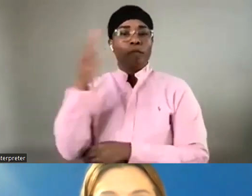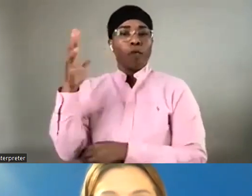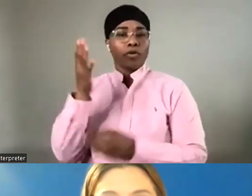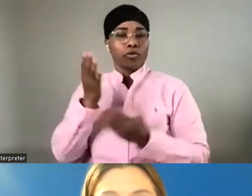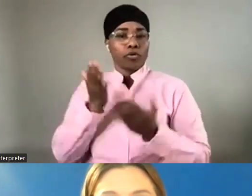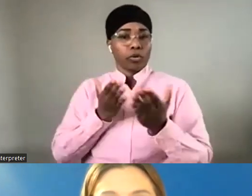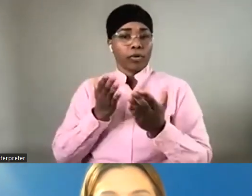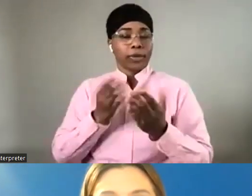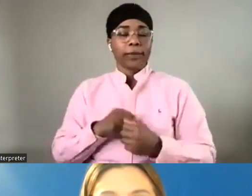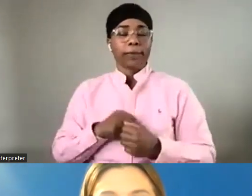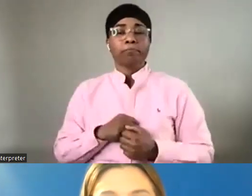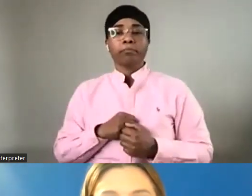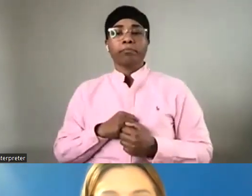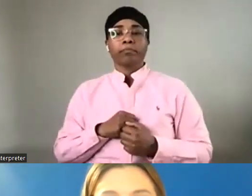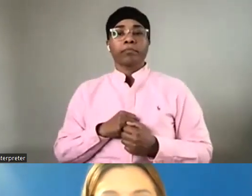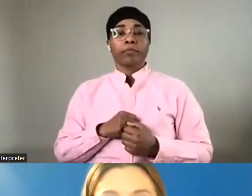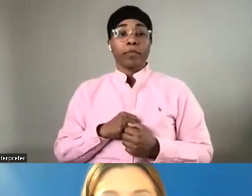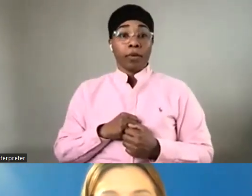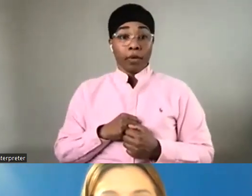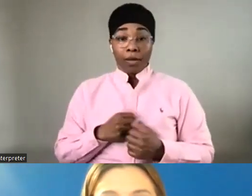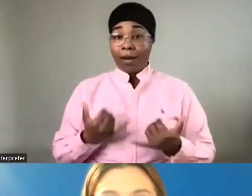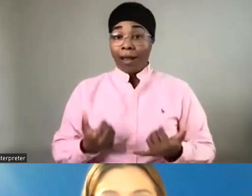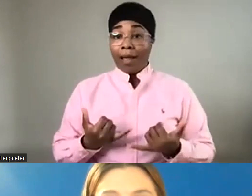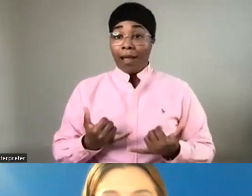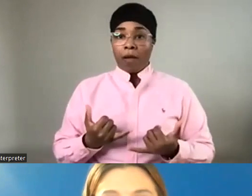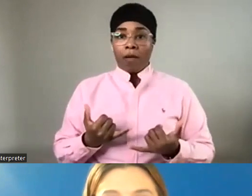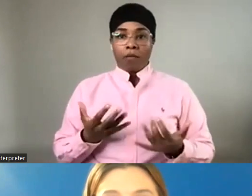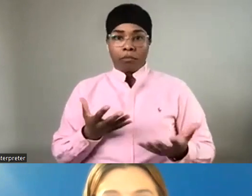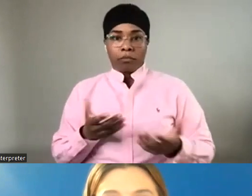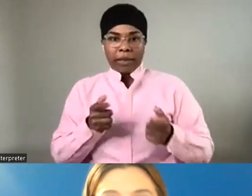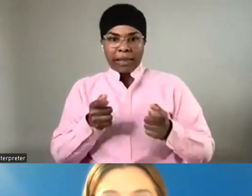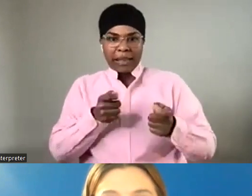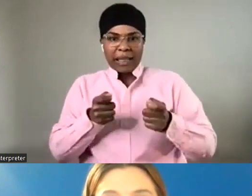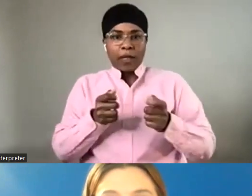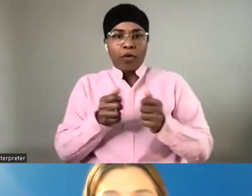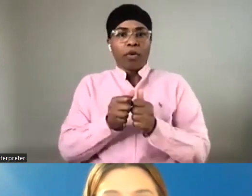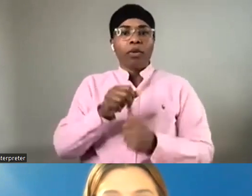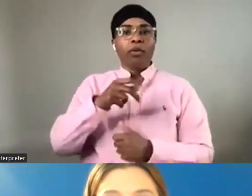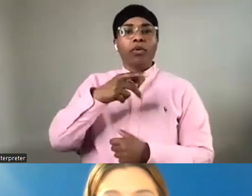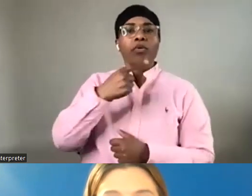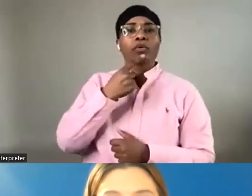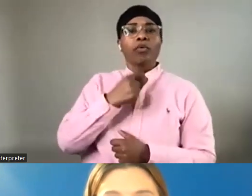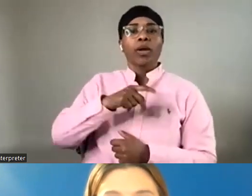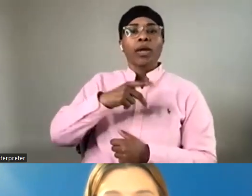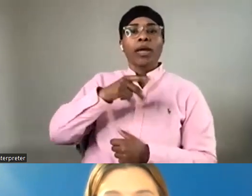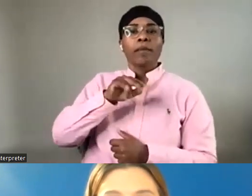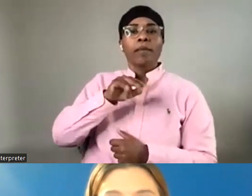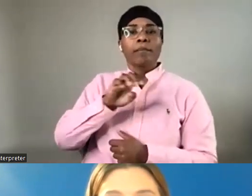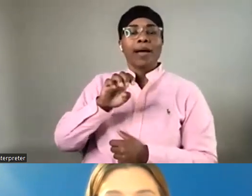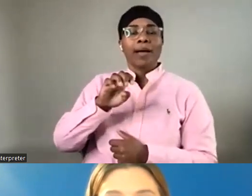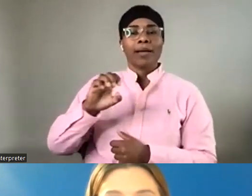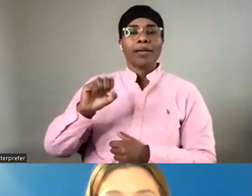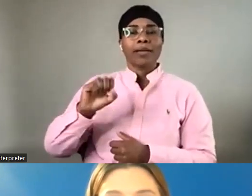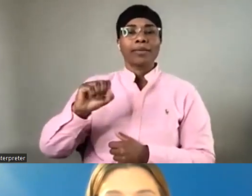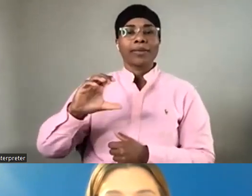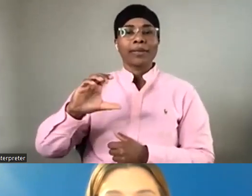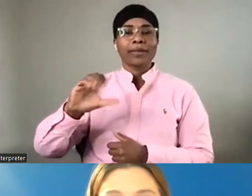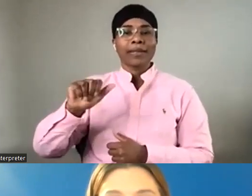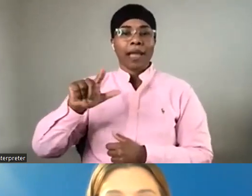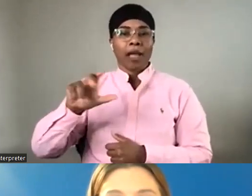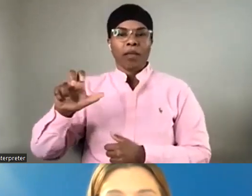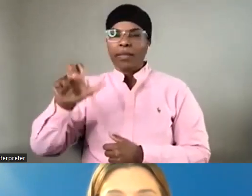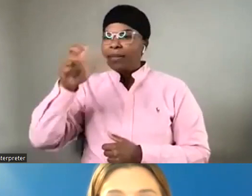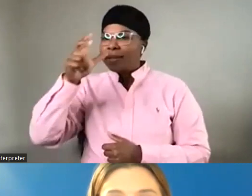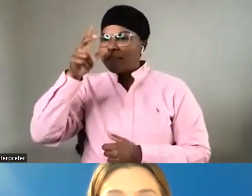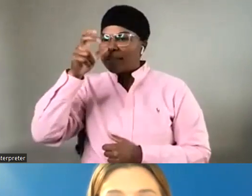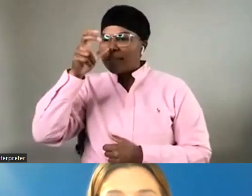with red pine scale in Minnesota. It's a non-native invasive insect causing